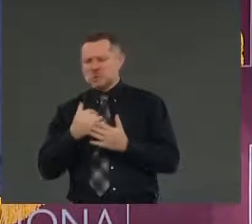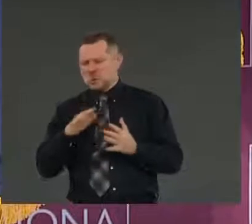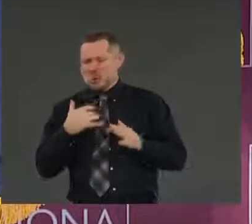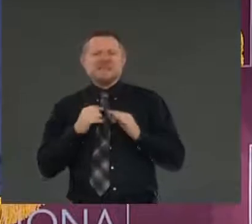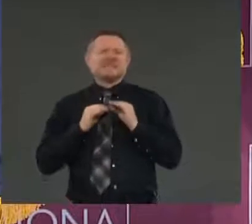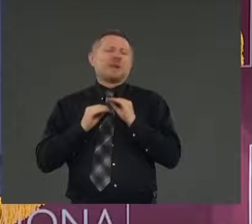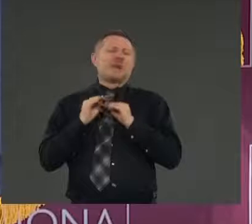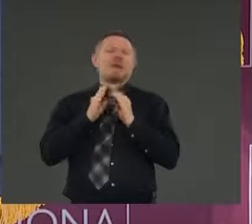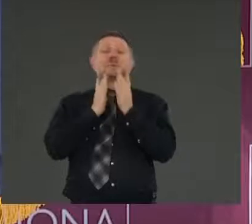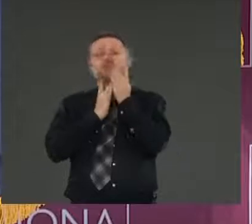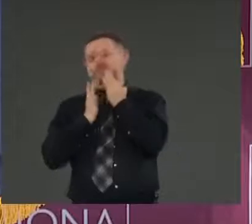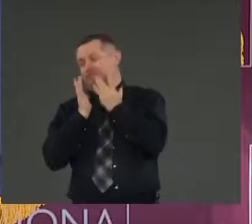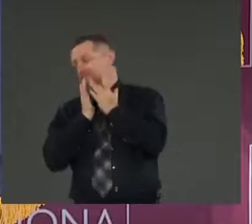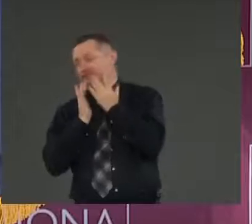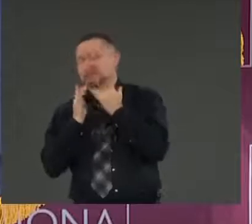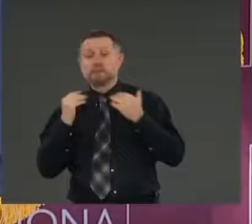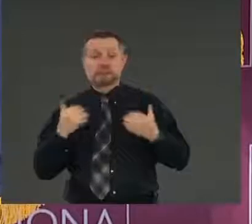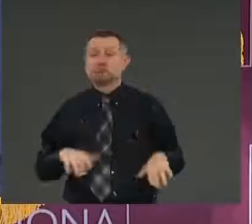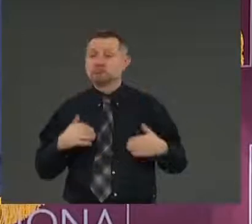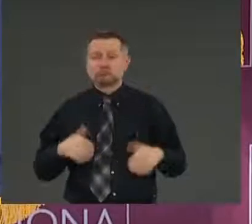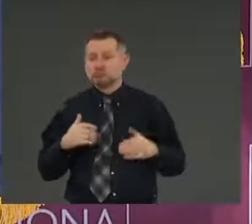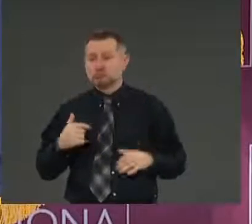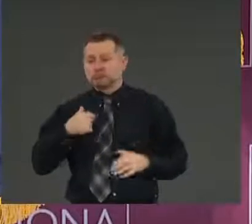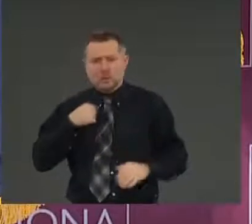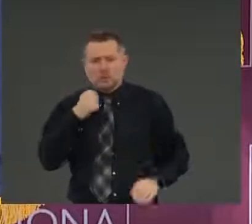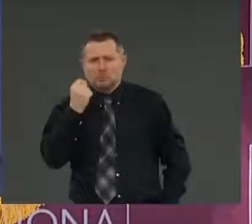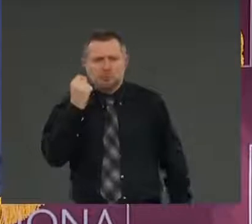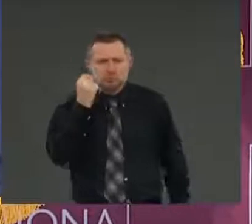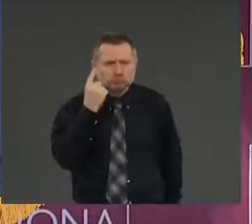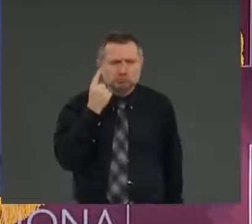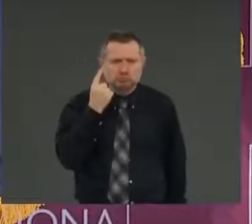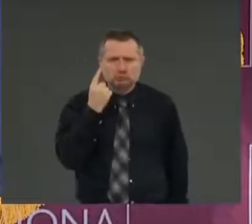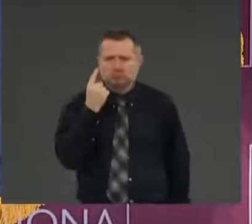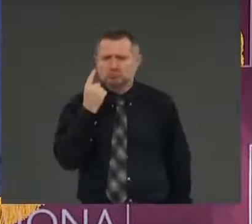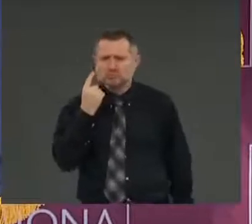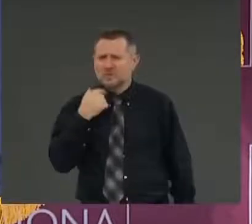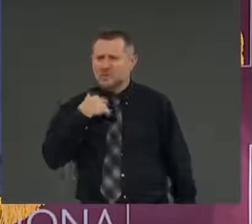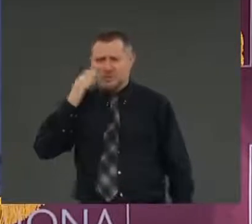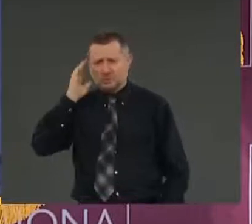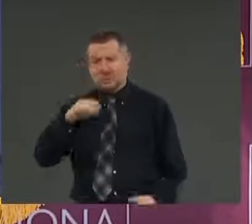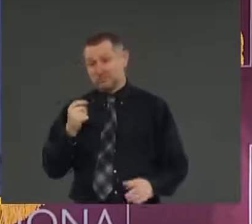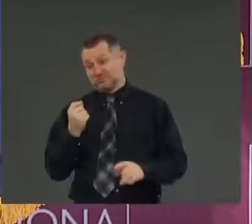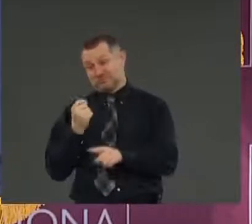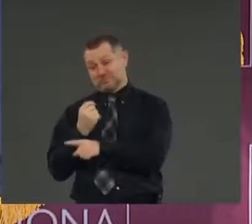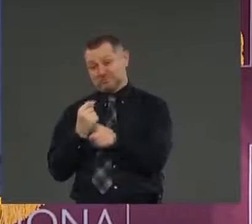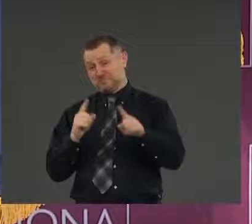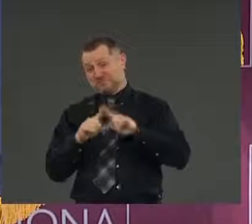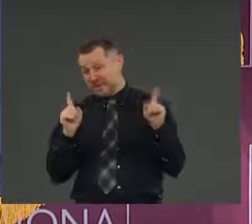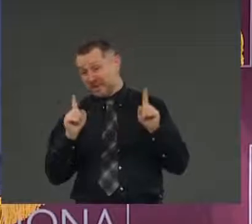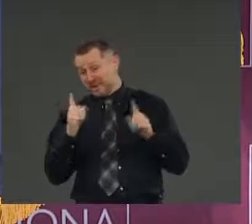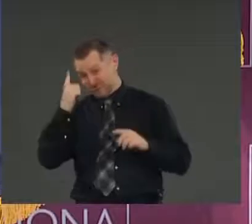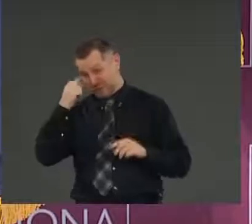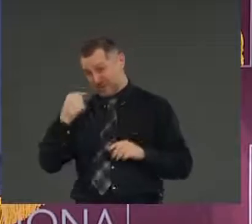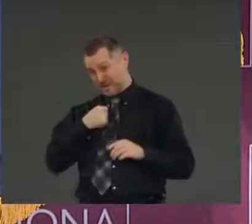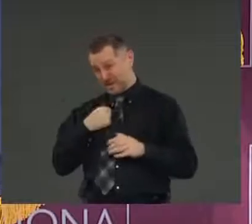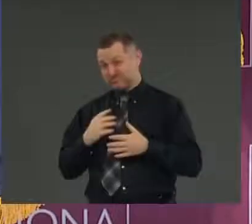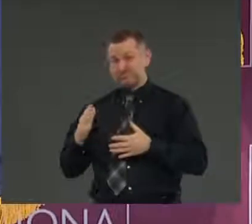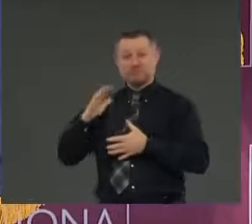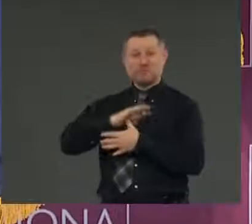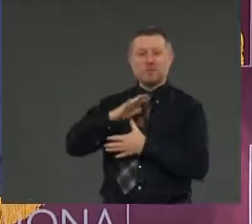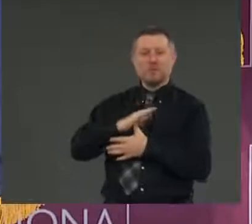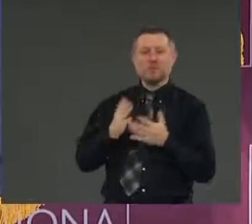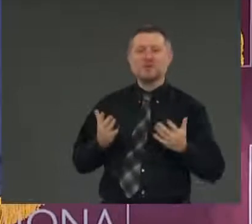situation. And I get that painfully. But for me, from day one, it's been about the number of